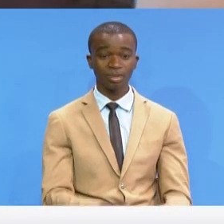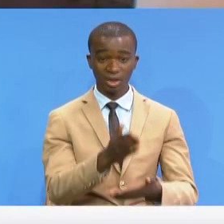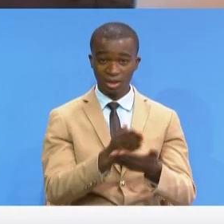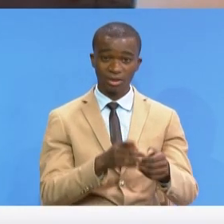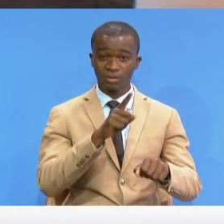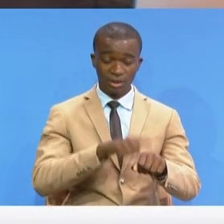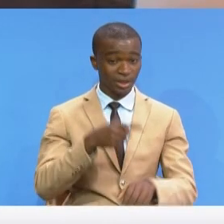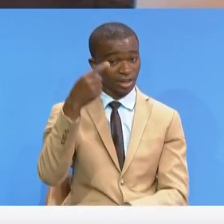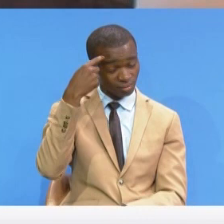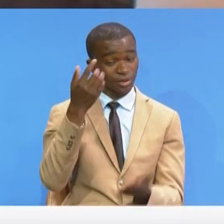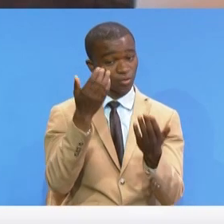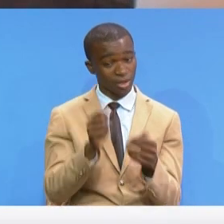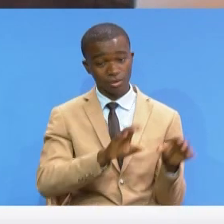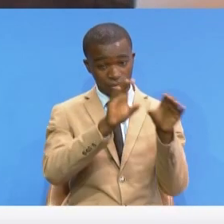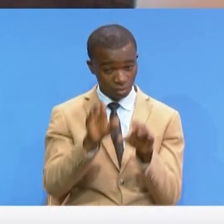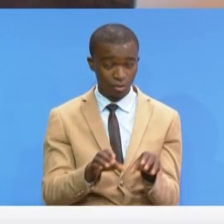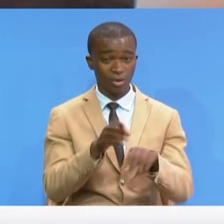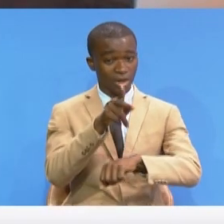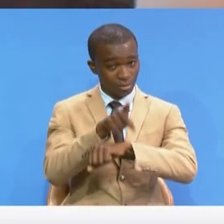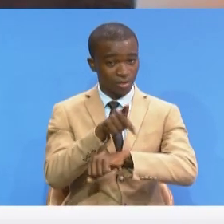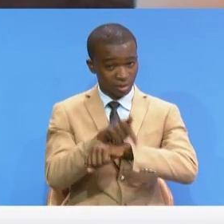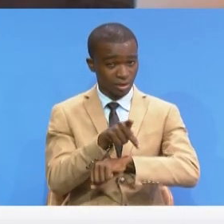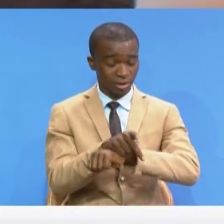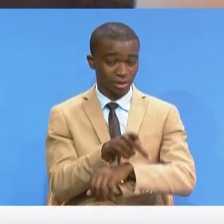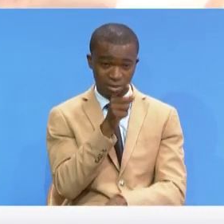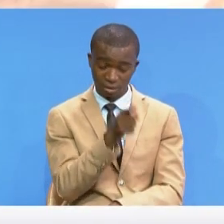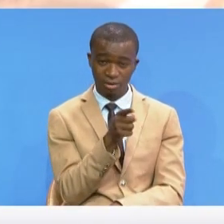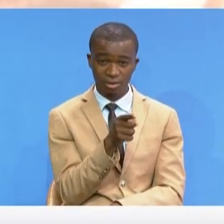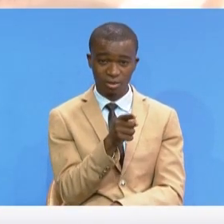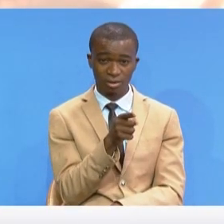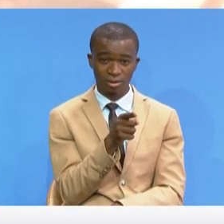undertake a project or something that is deemed to be important,